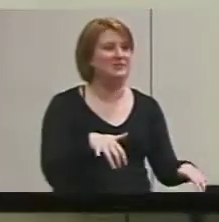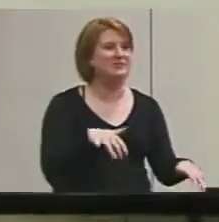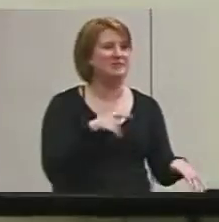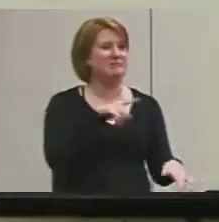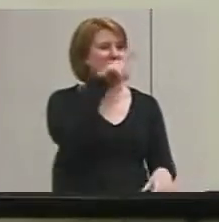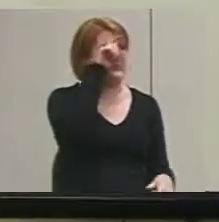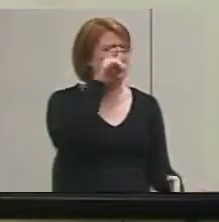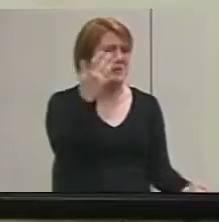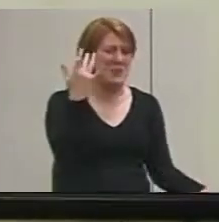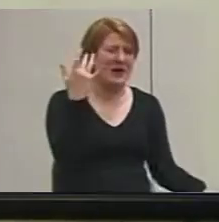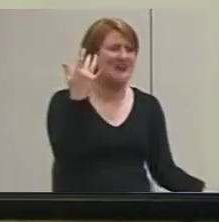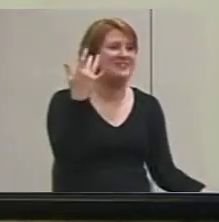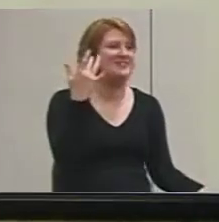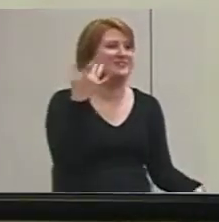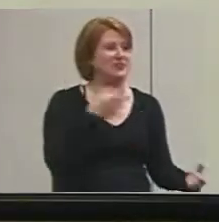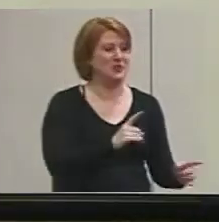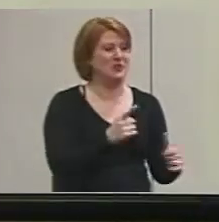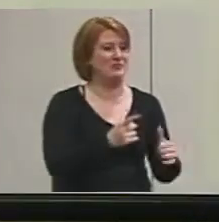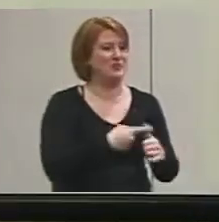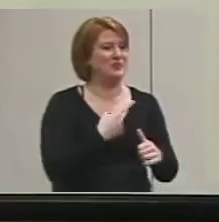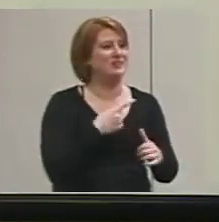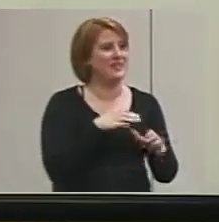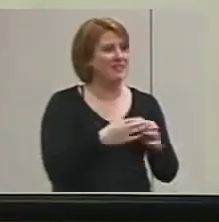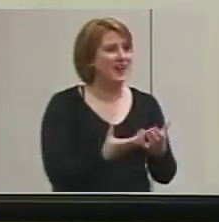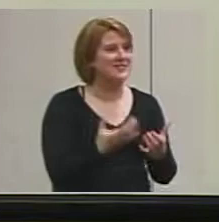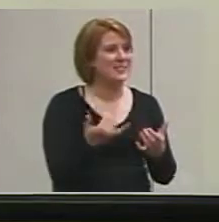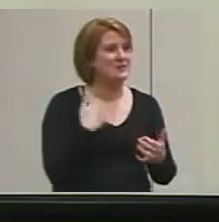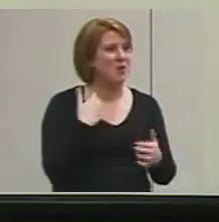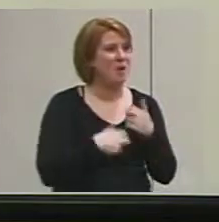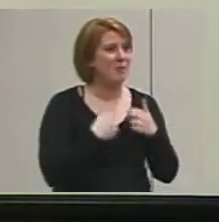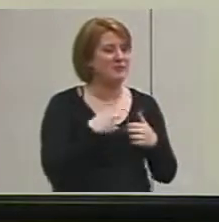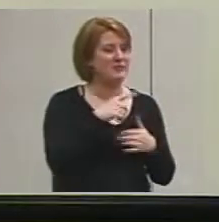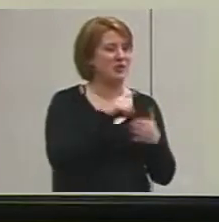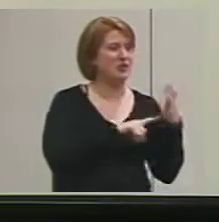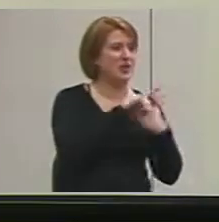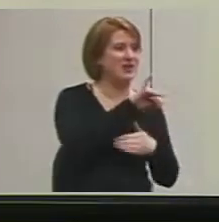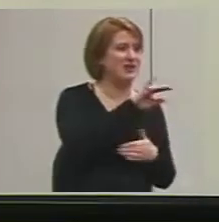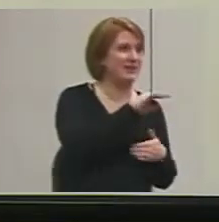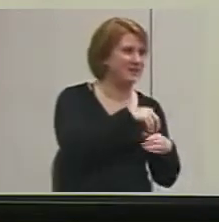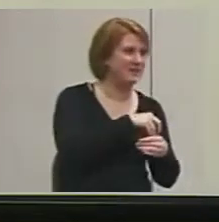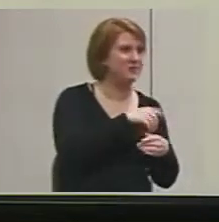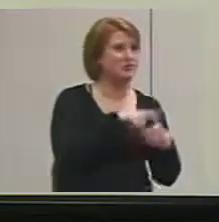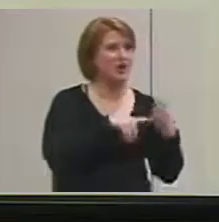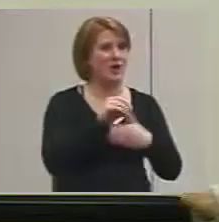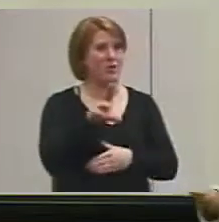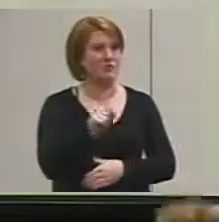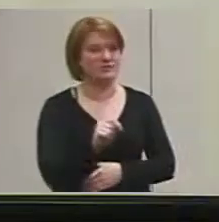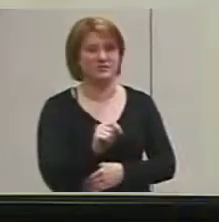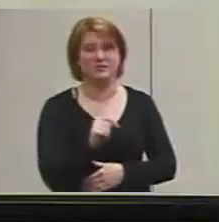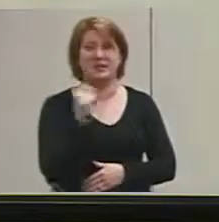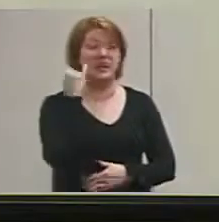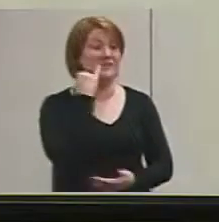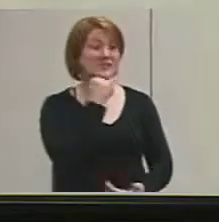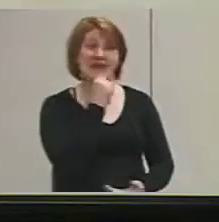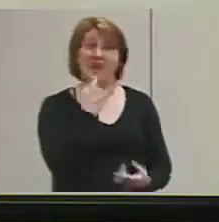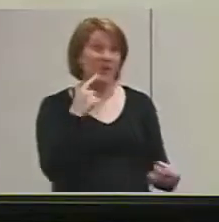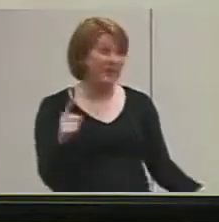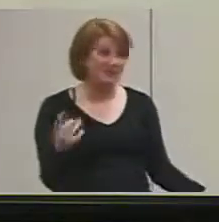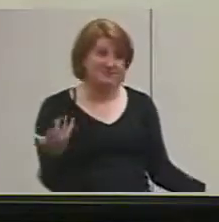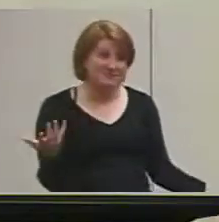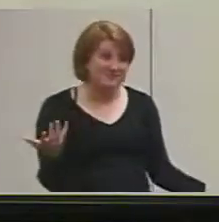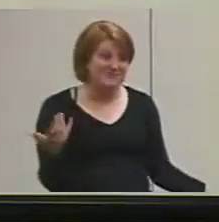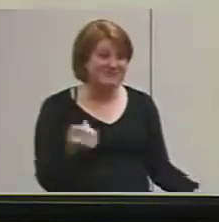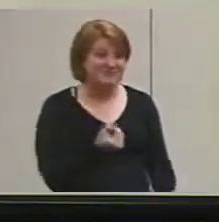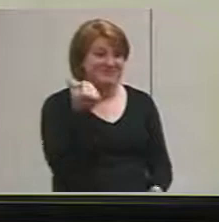mystery why with the check in and check out, yeah. If it's not working. Yeah, so we figure we